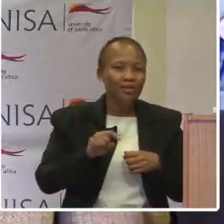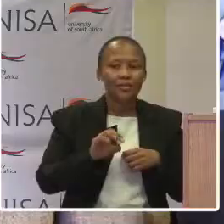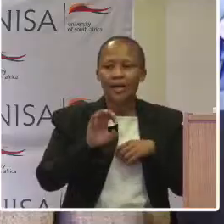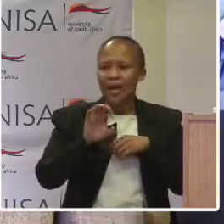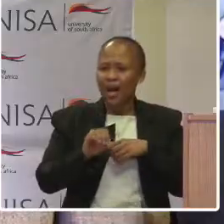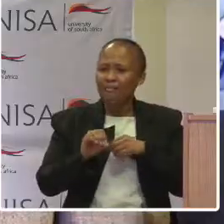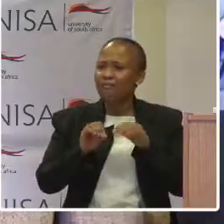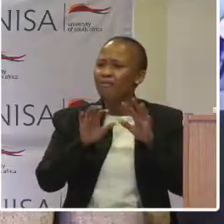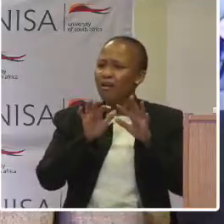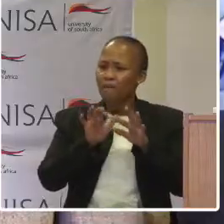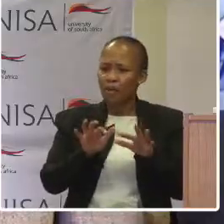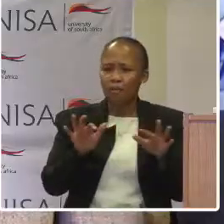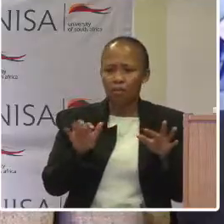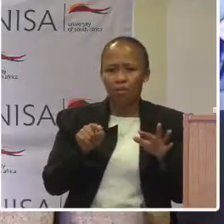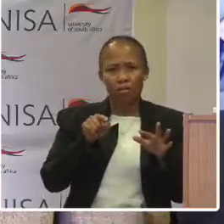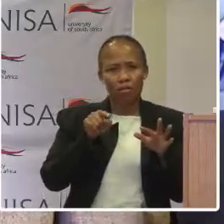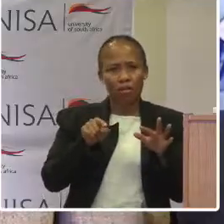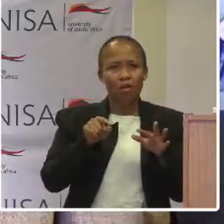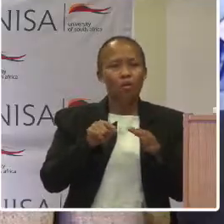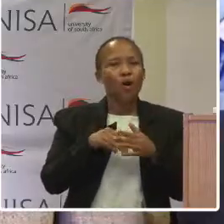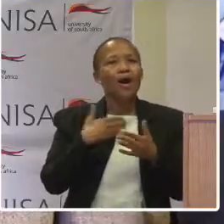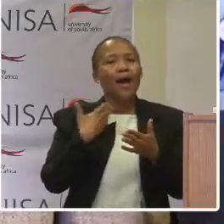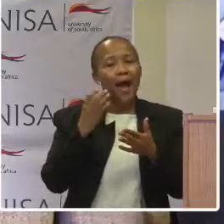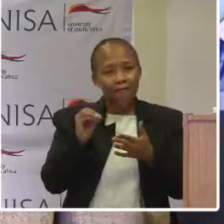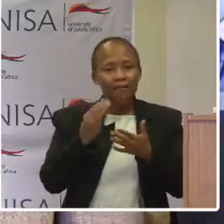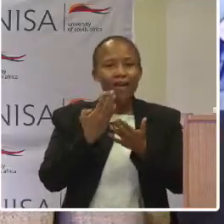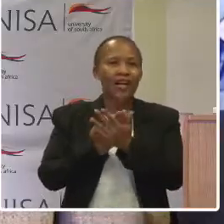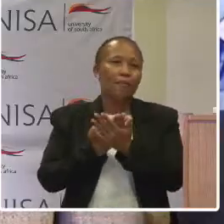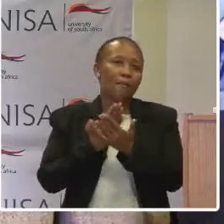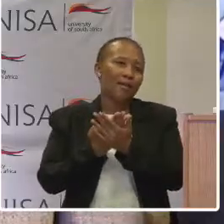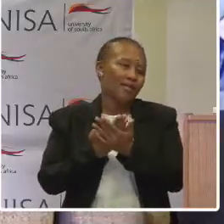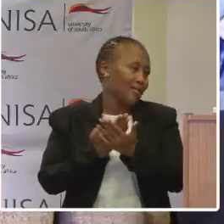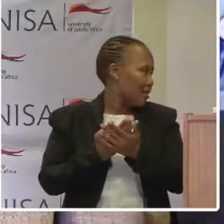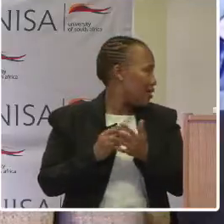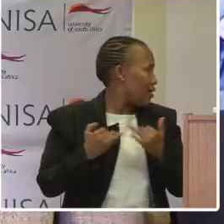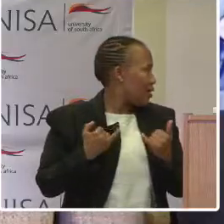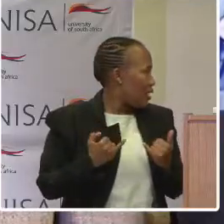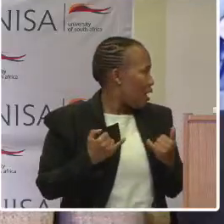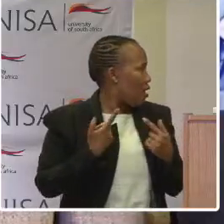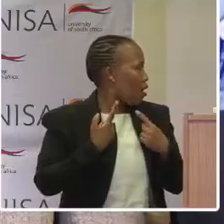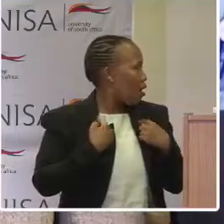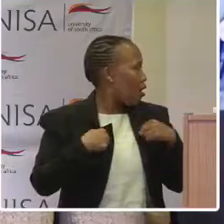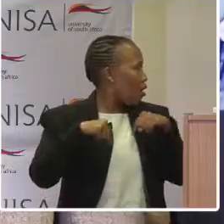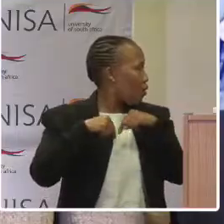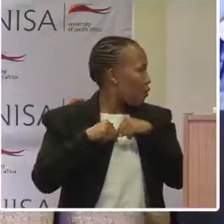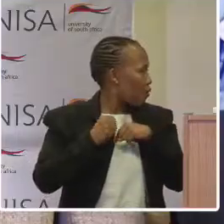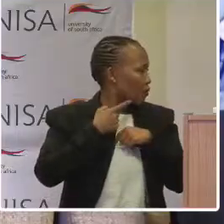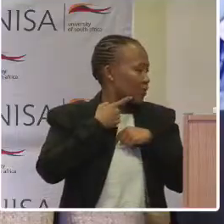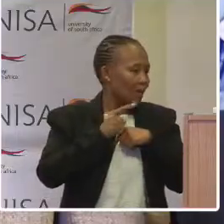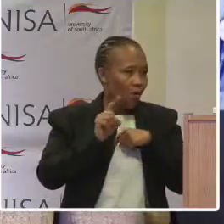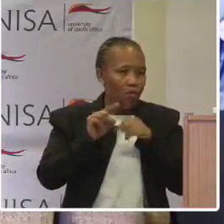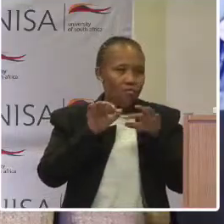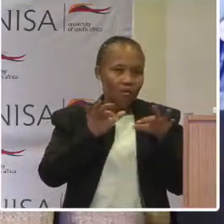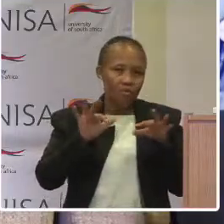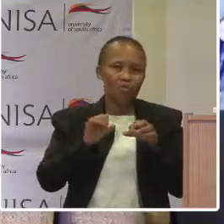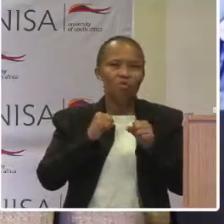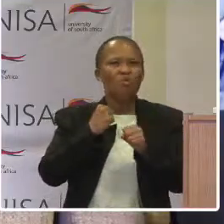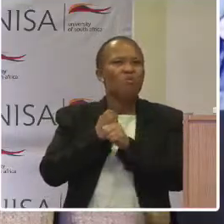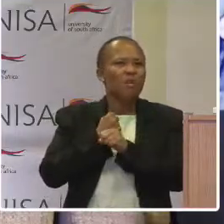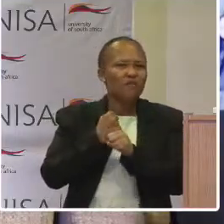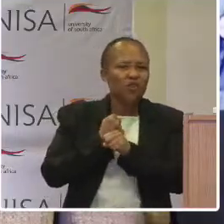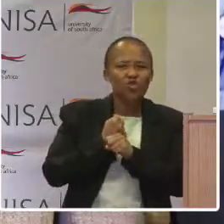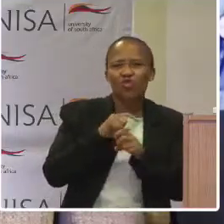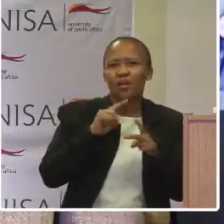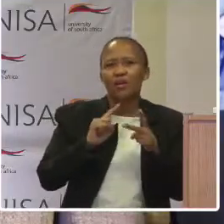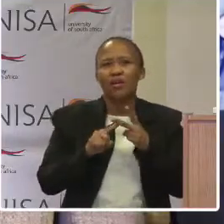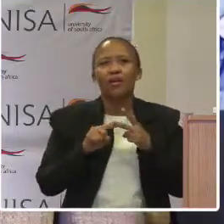for the betterment of South Africa. So you're going to have your chemical engineering people, you're going to have your manufacturing people, you're going to have, you know, aerospace people,